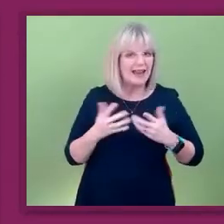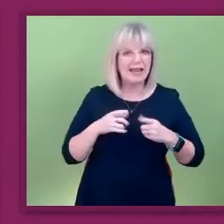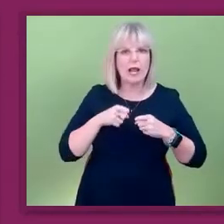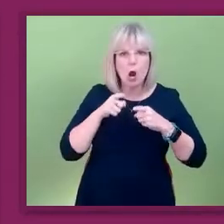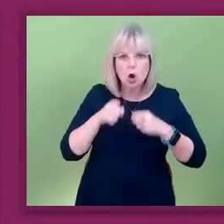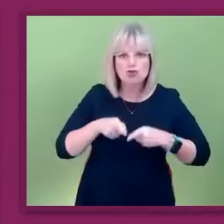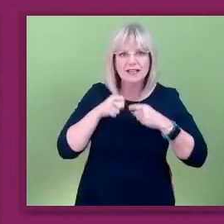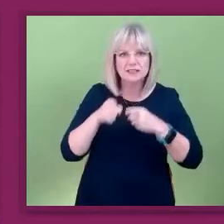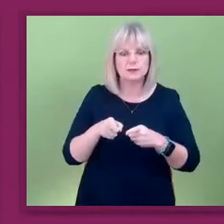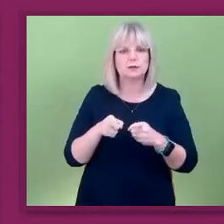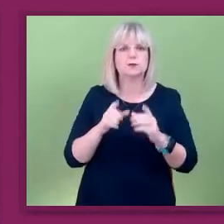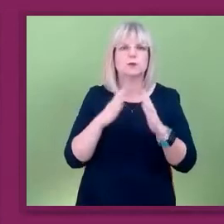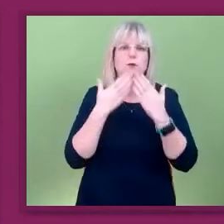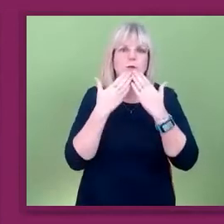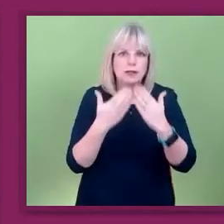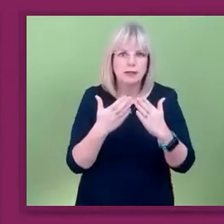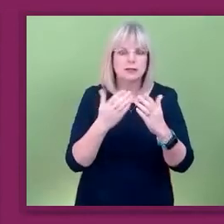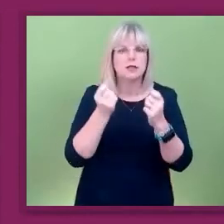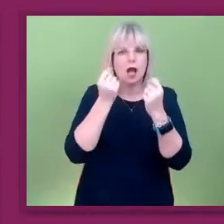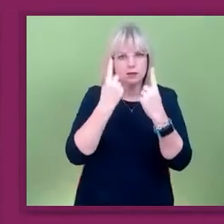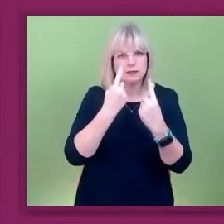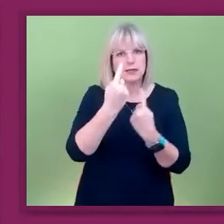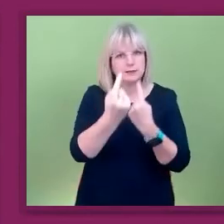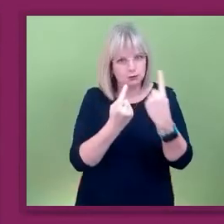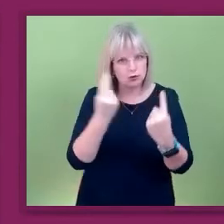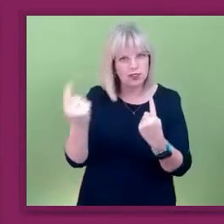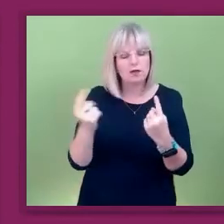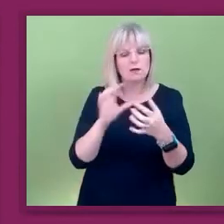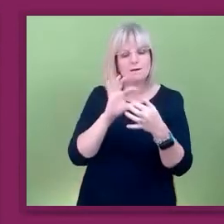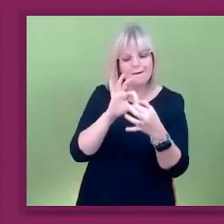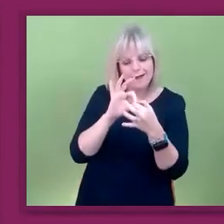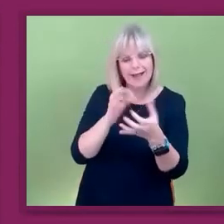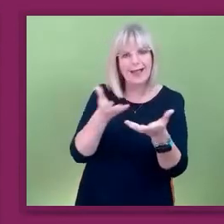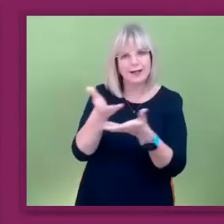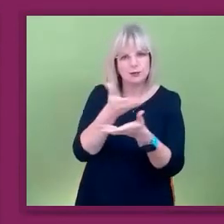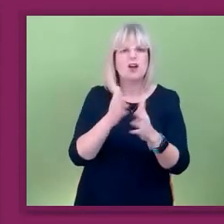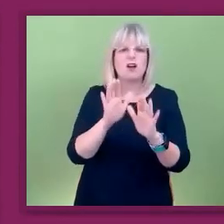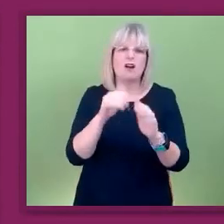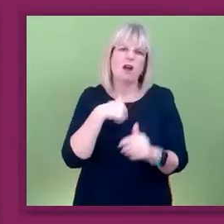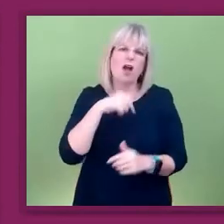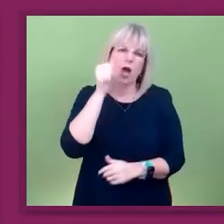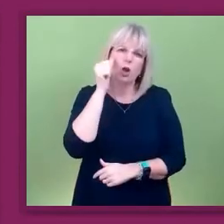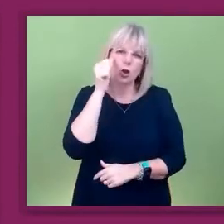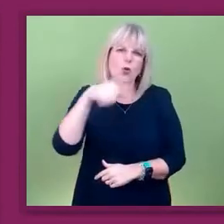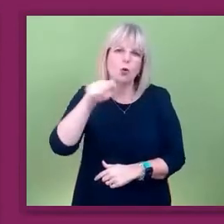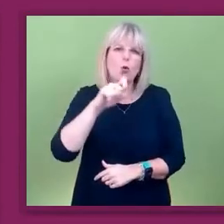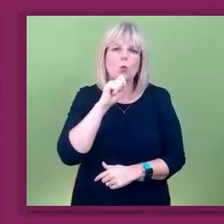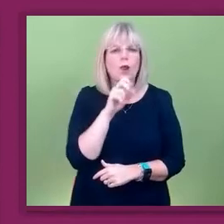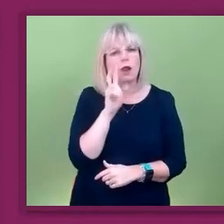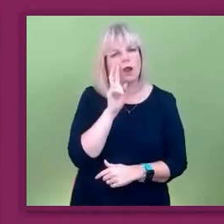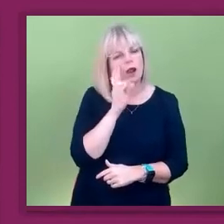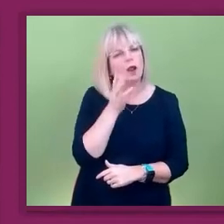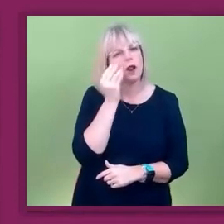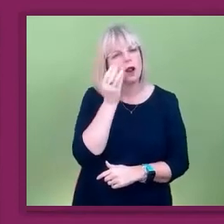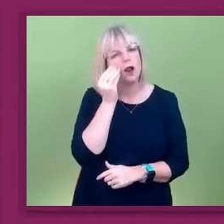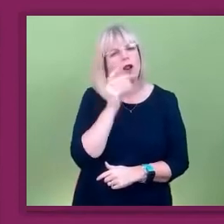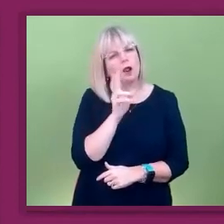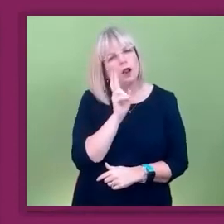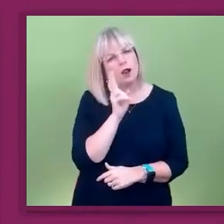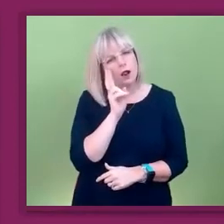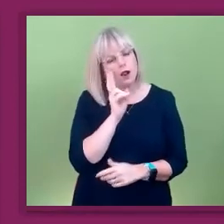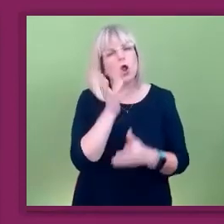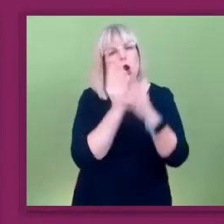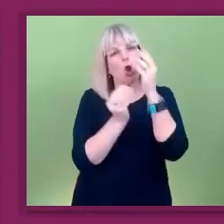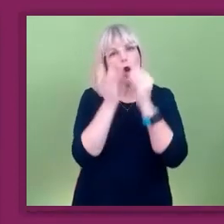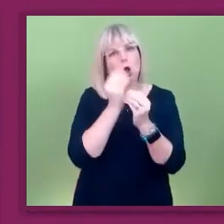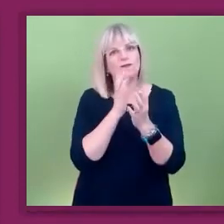engage with understanding. I know that all of you who are on this call will listen to this perspective shared by others and will learn from those